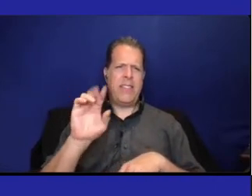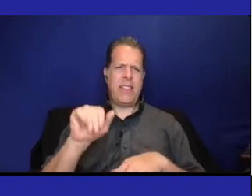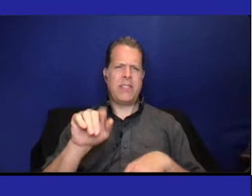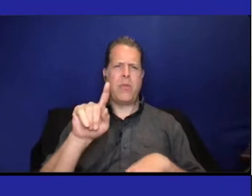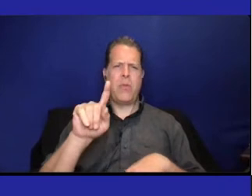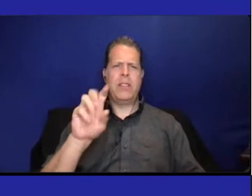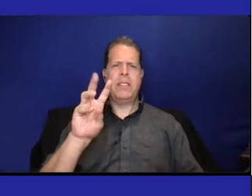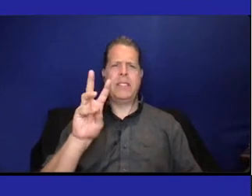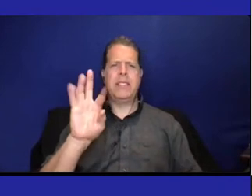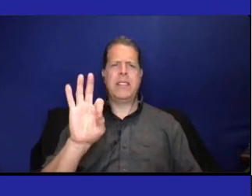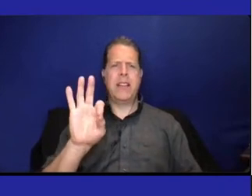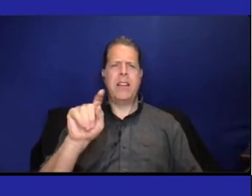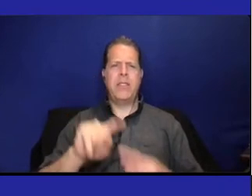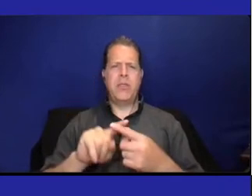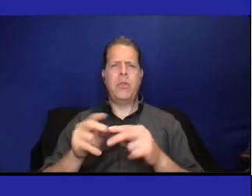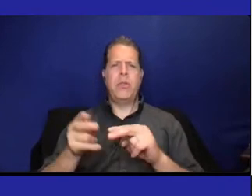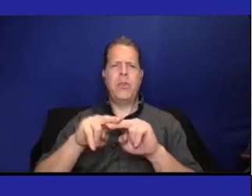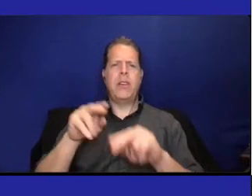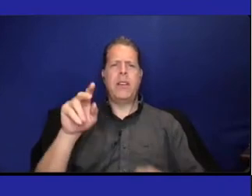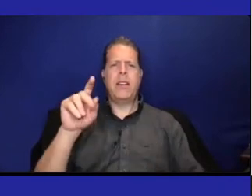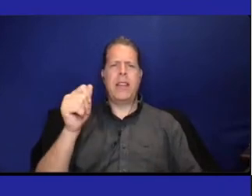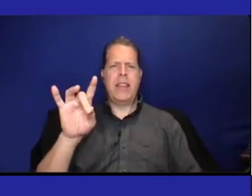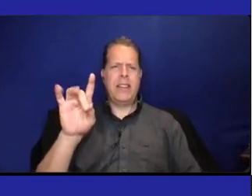$16,887,169 to